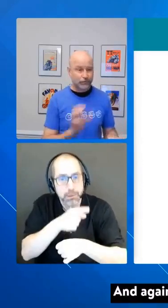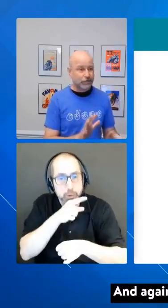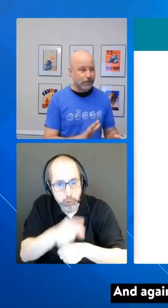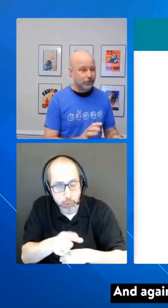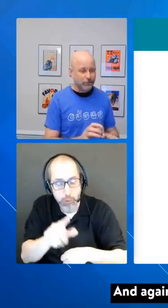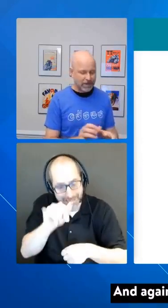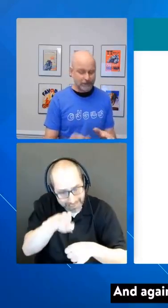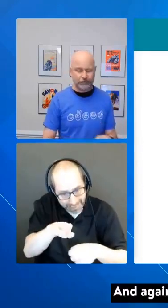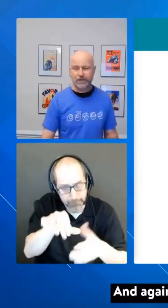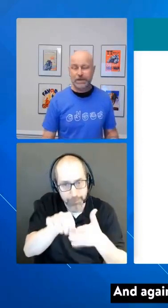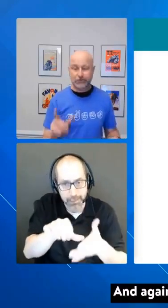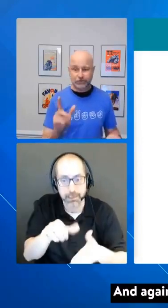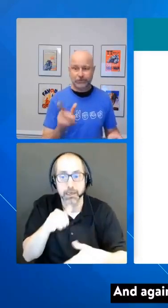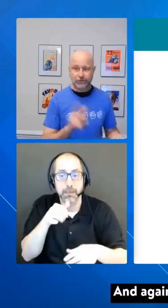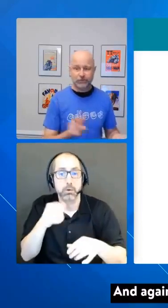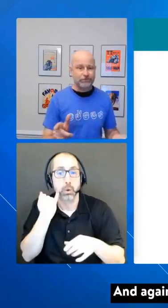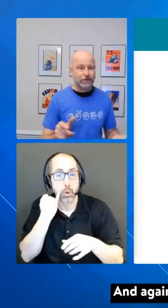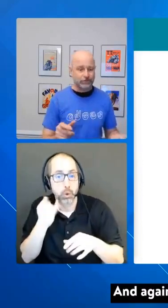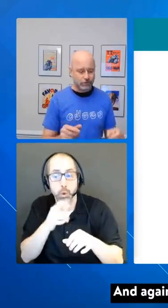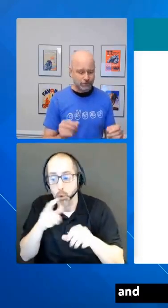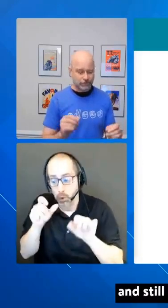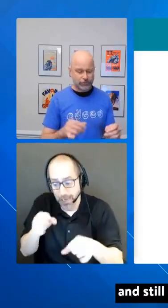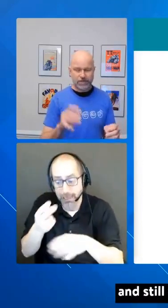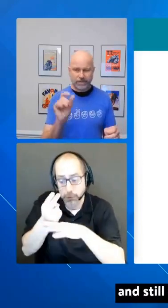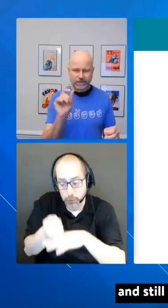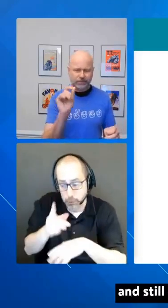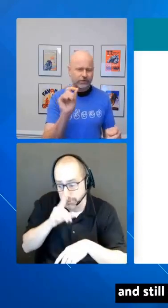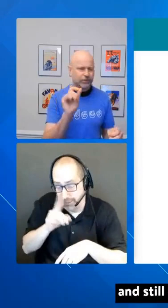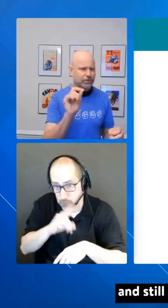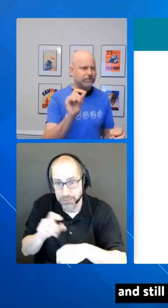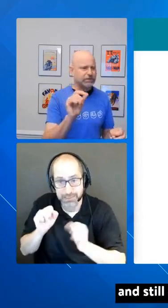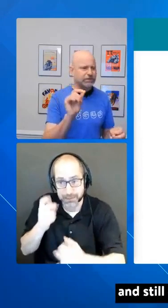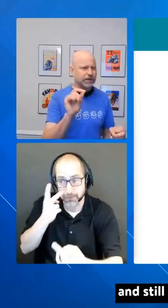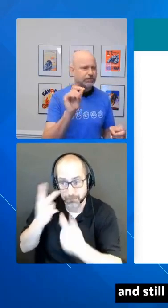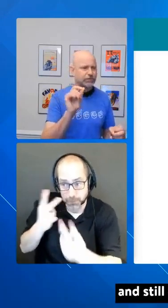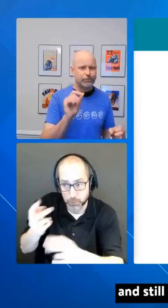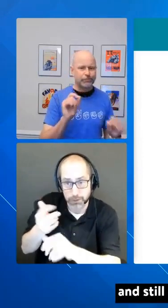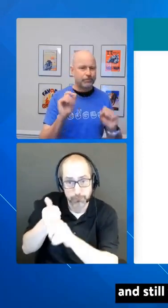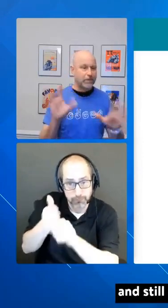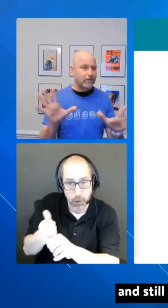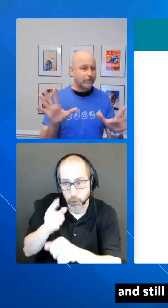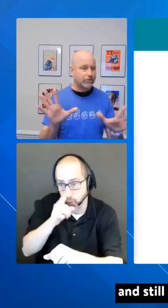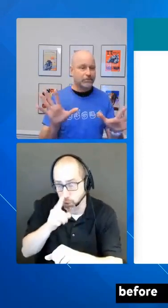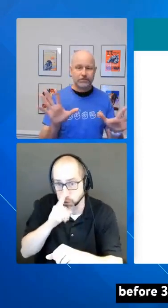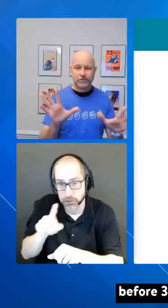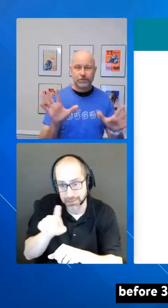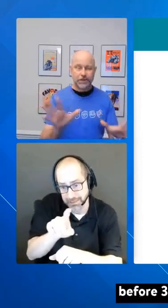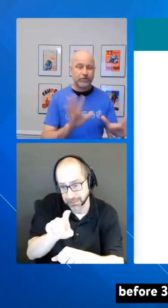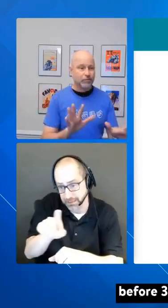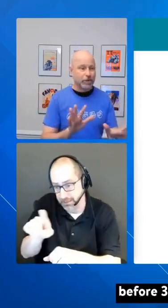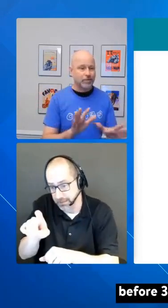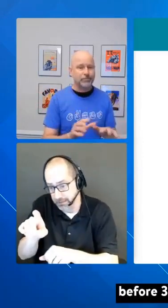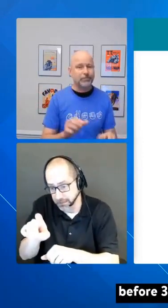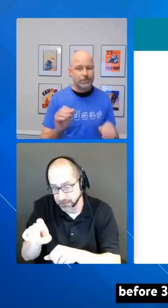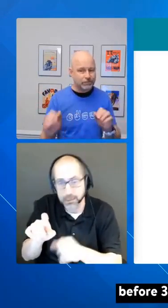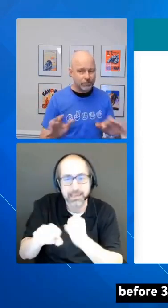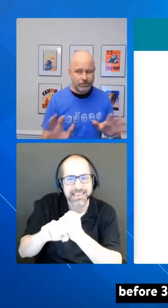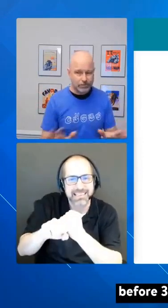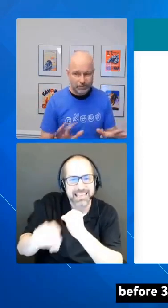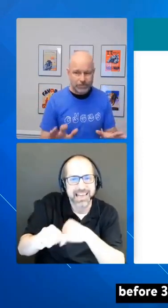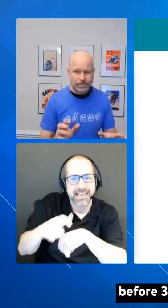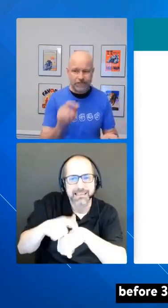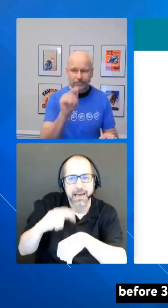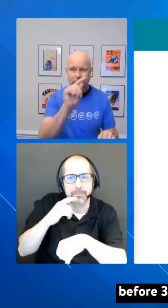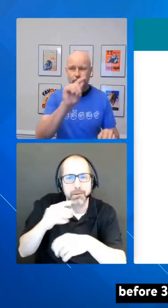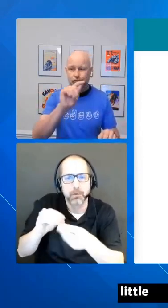users who still can use a mouse and still visually follow cursor, give a little bit of a delay before 3's menu pop up. So it gives you a